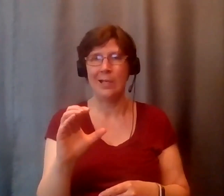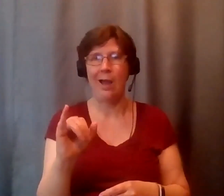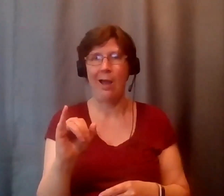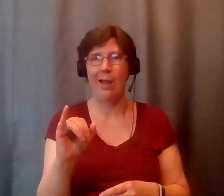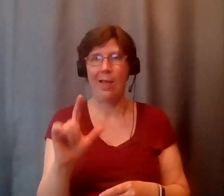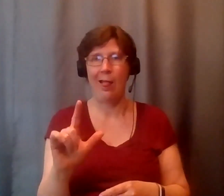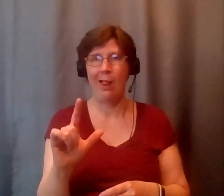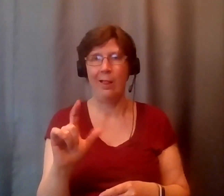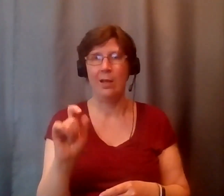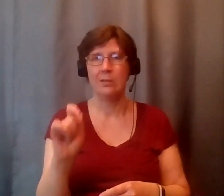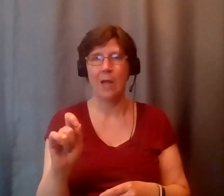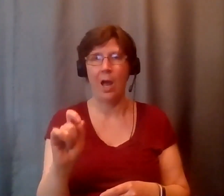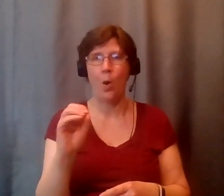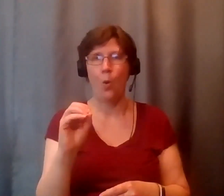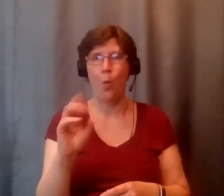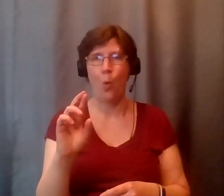incil.org.